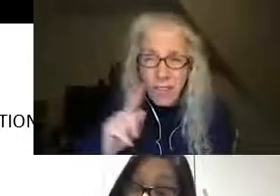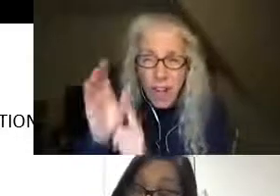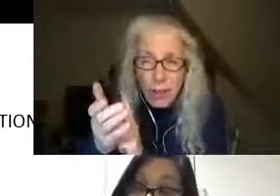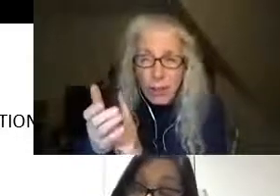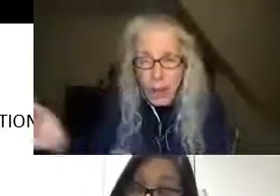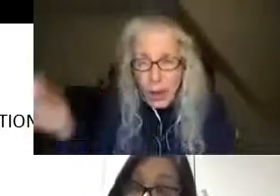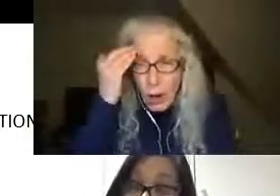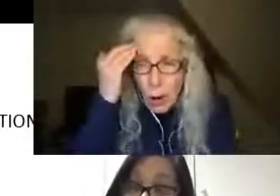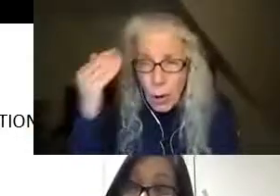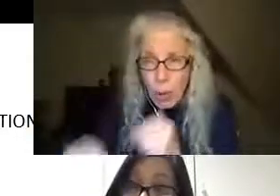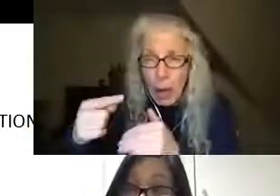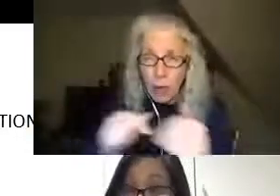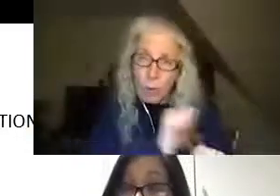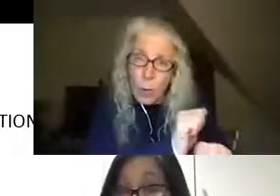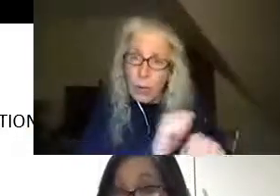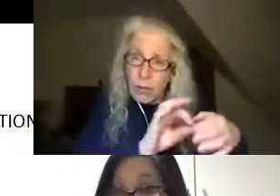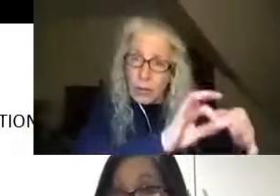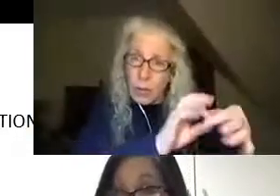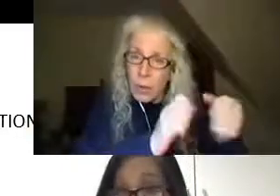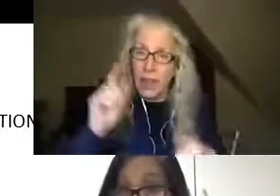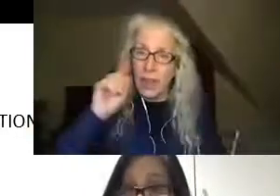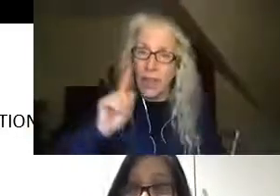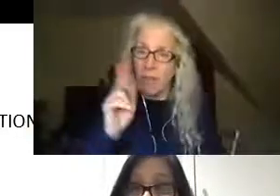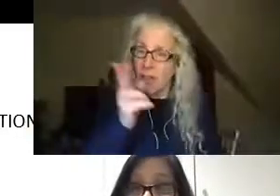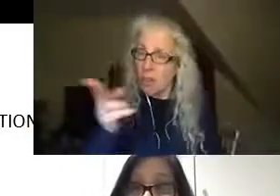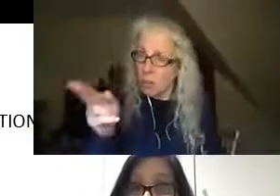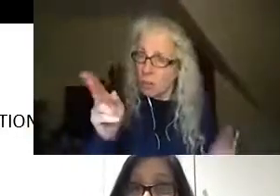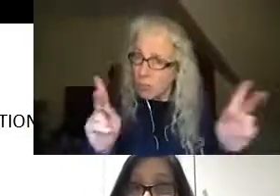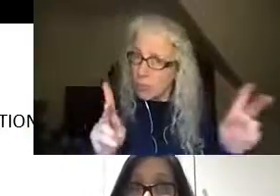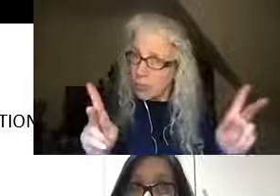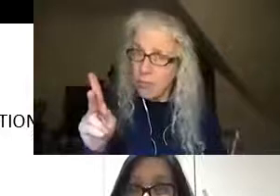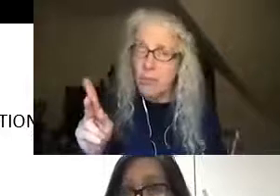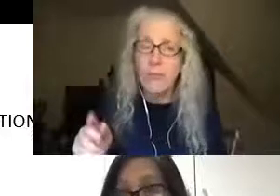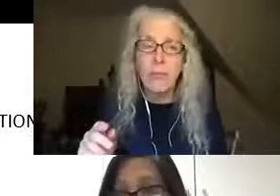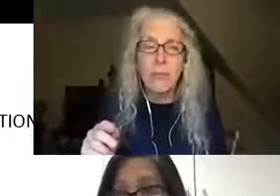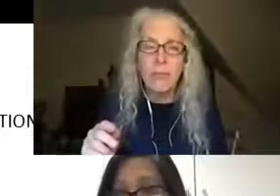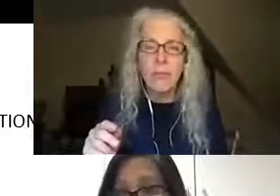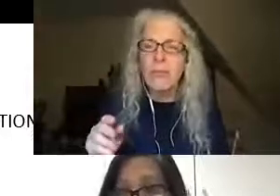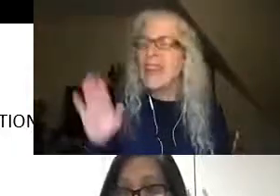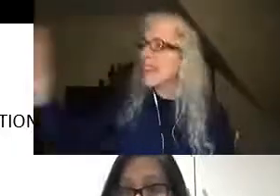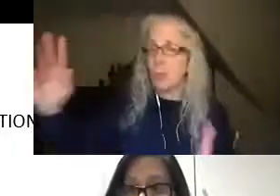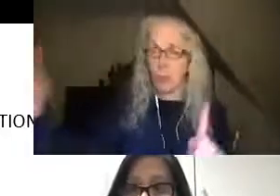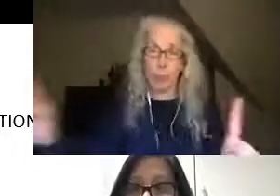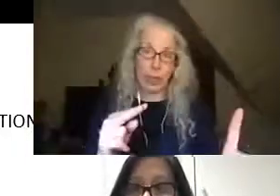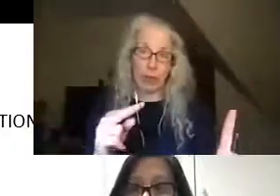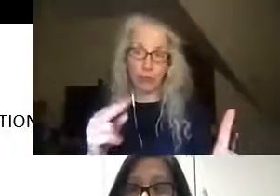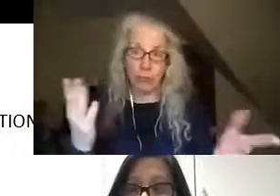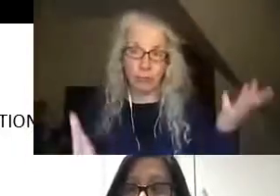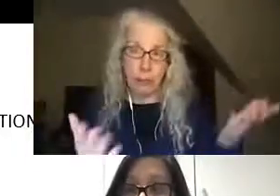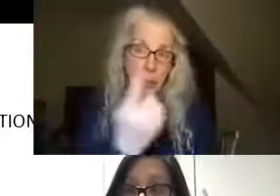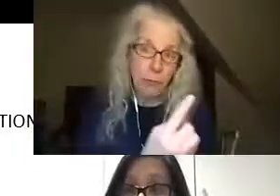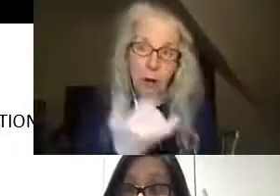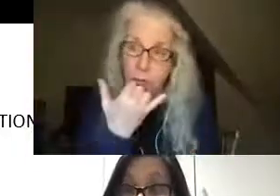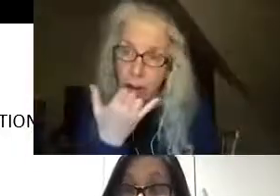they know about working with deaf and hard of hearing individuals, what perceptions they may have, and what are